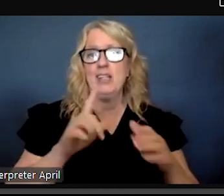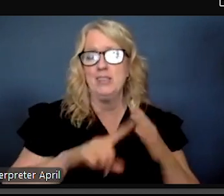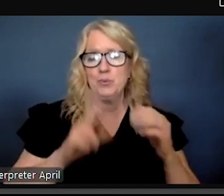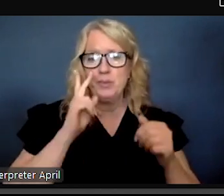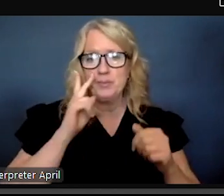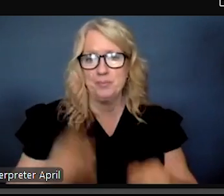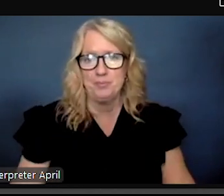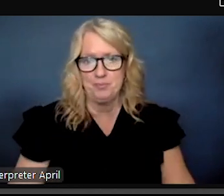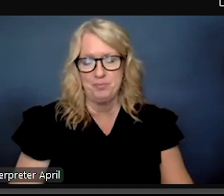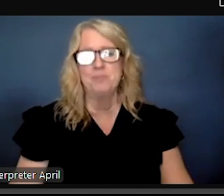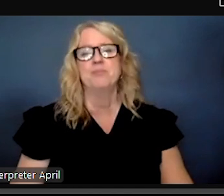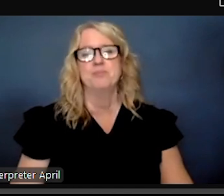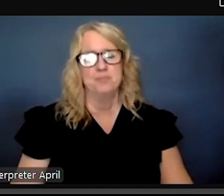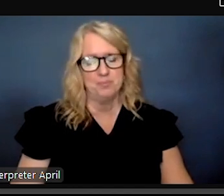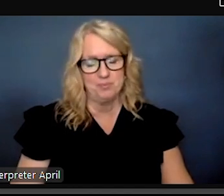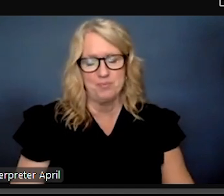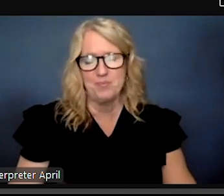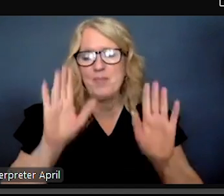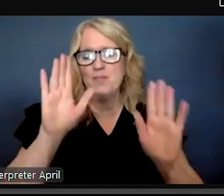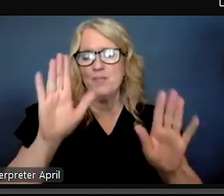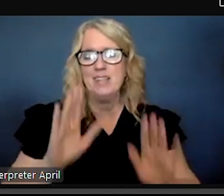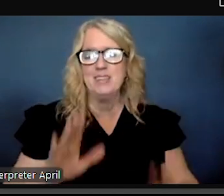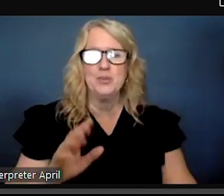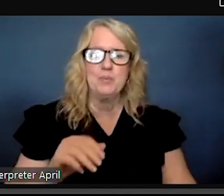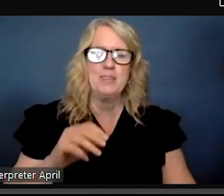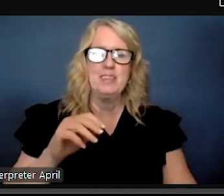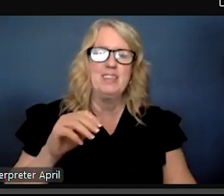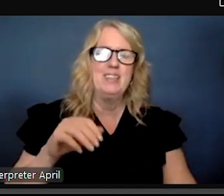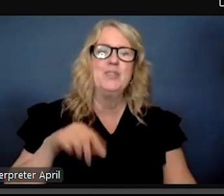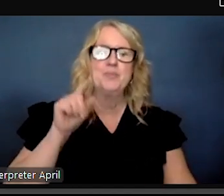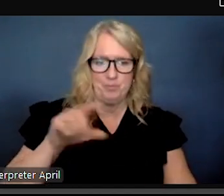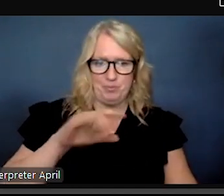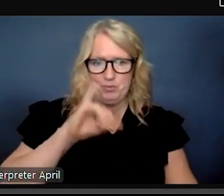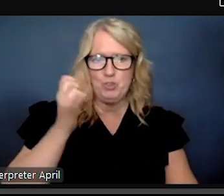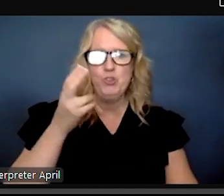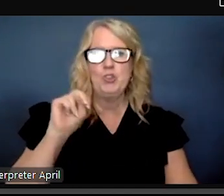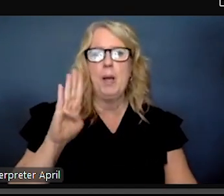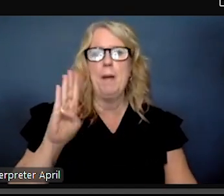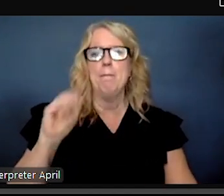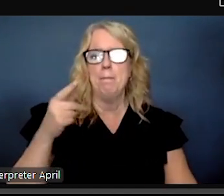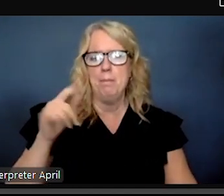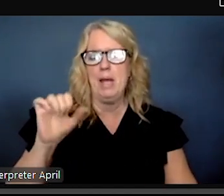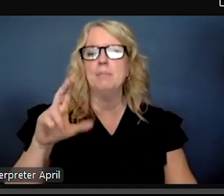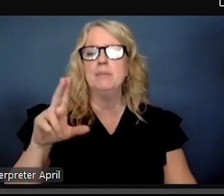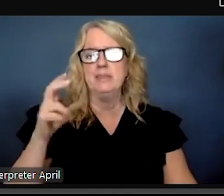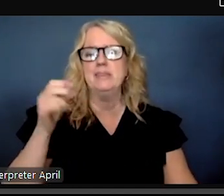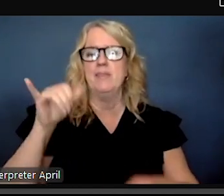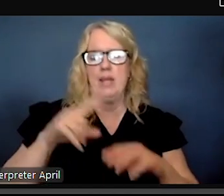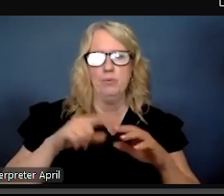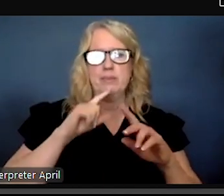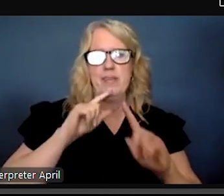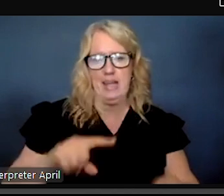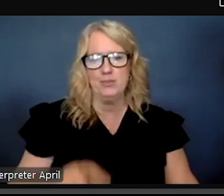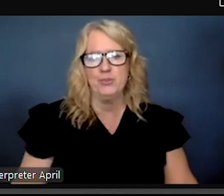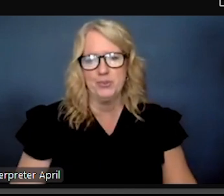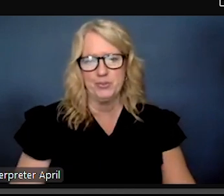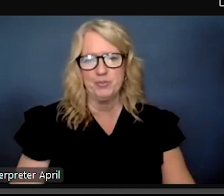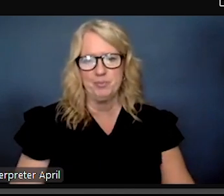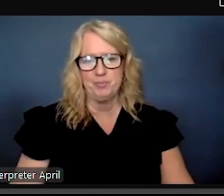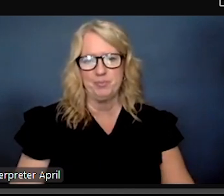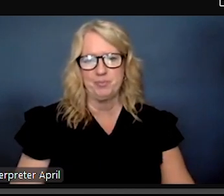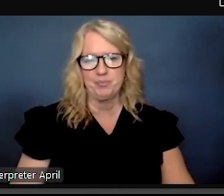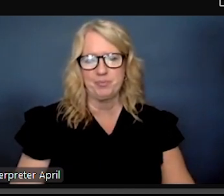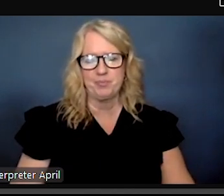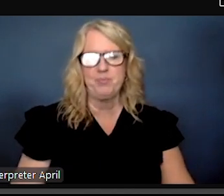So fantastic. Not Bill Wilson, but Jean Baptiste was the answer for this.